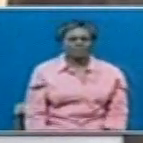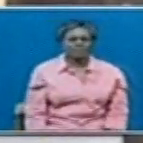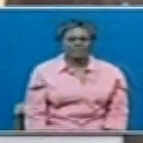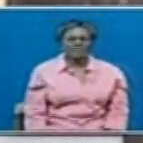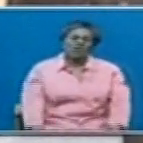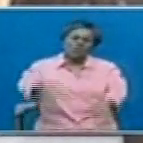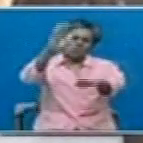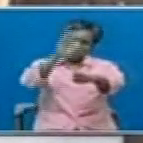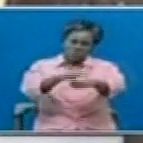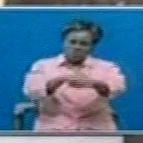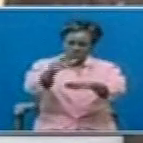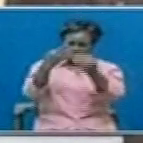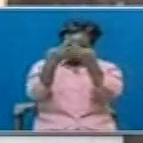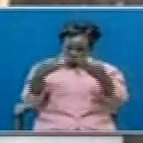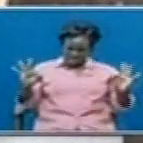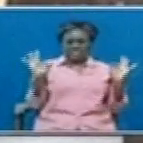It is good you have been released.